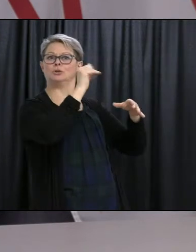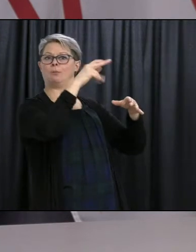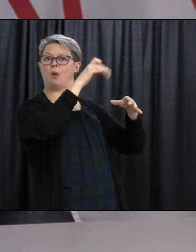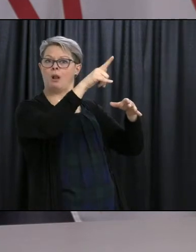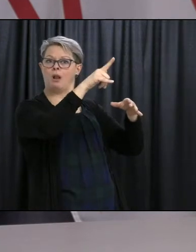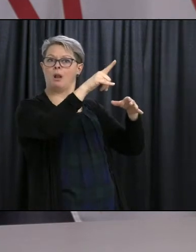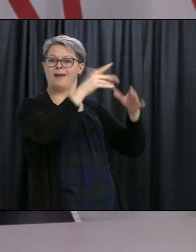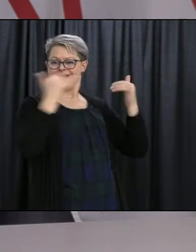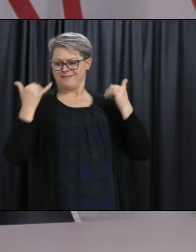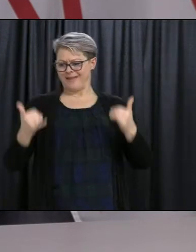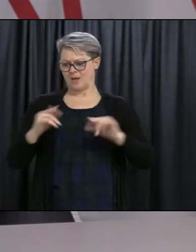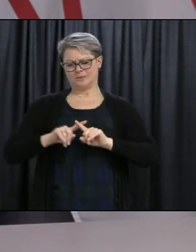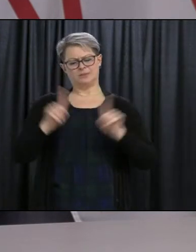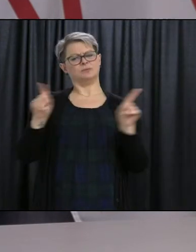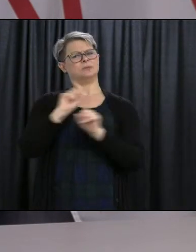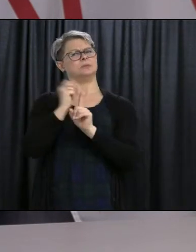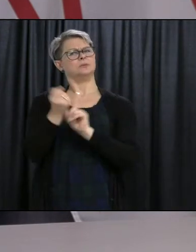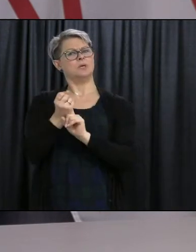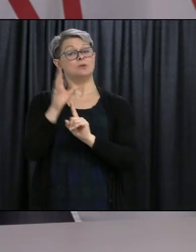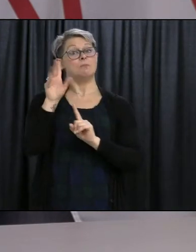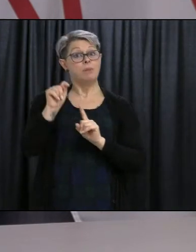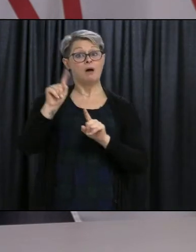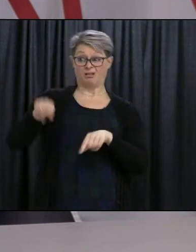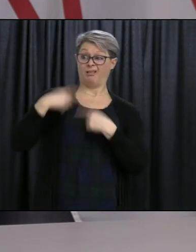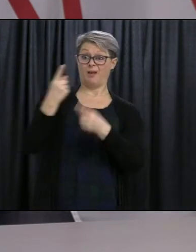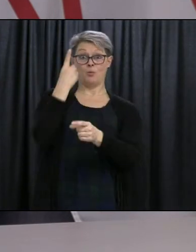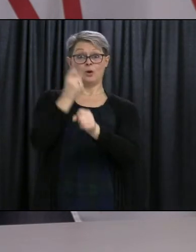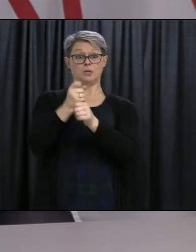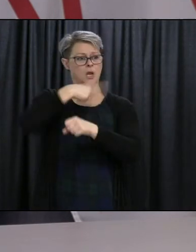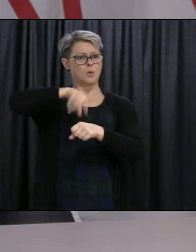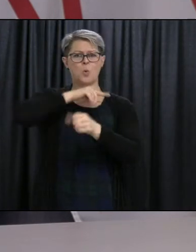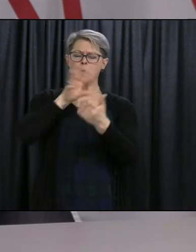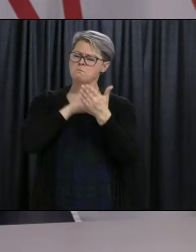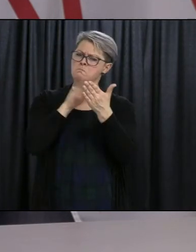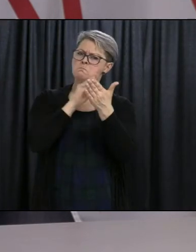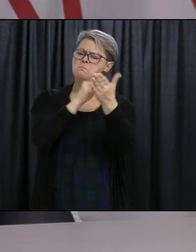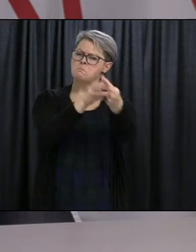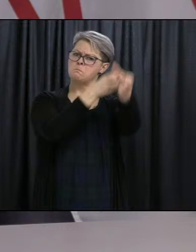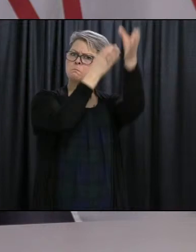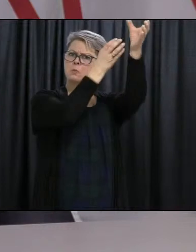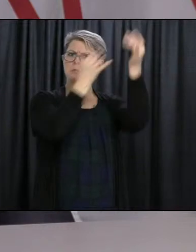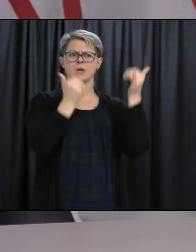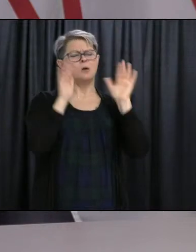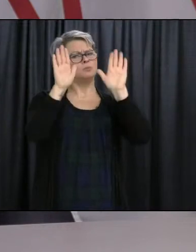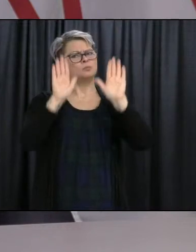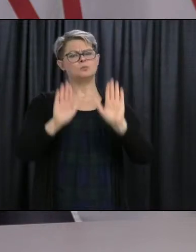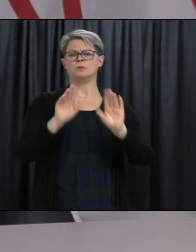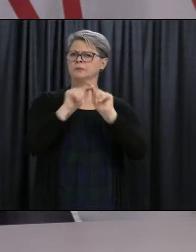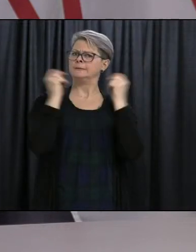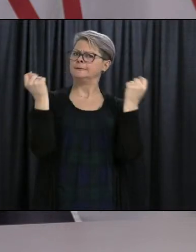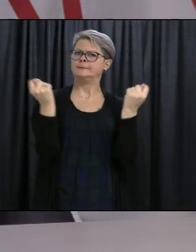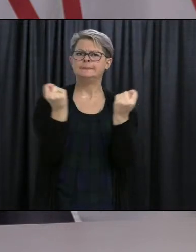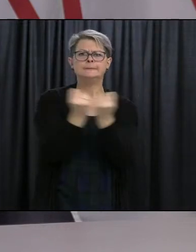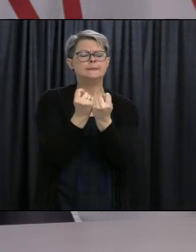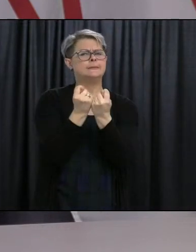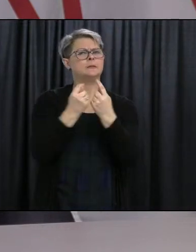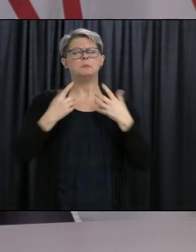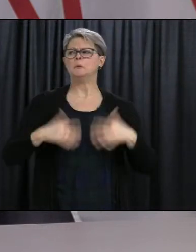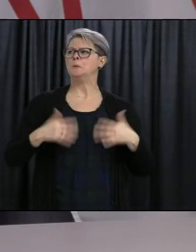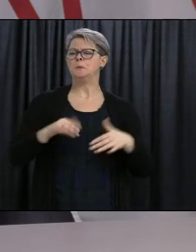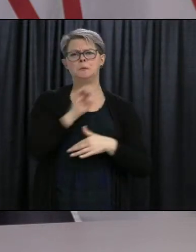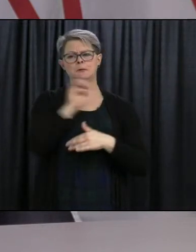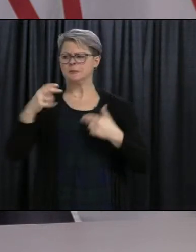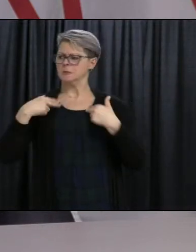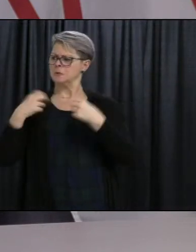But we've learned a lot since then. So I think we've got a great team here at the department. We've got a great team in